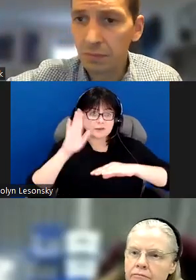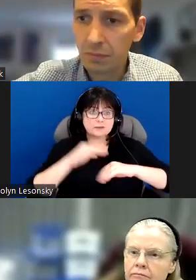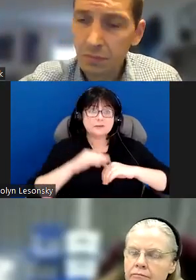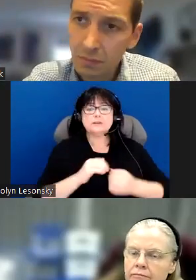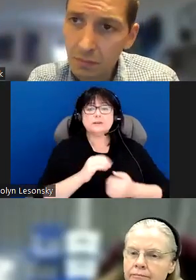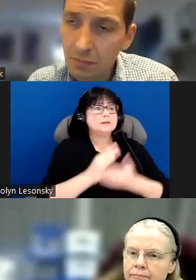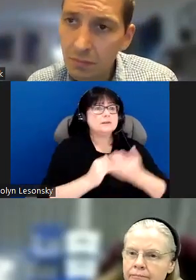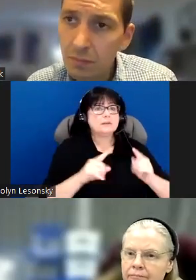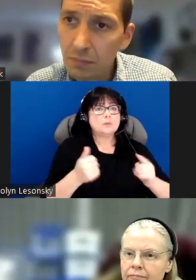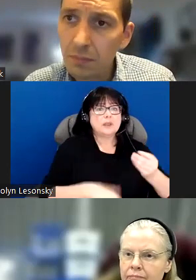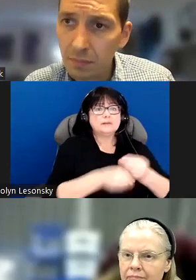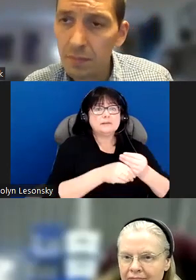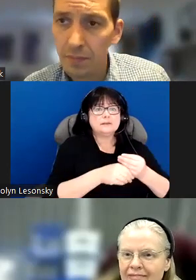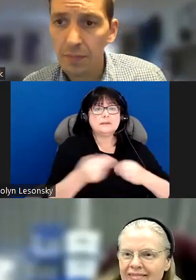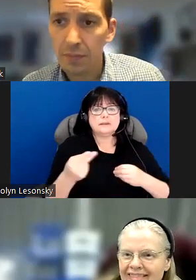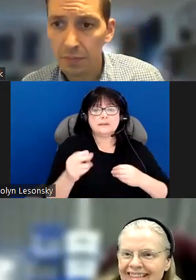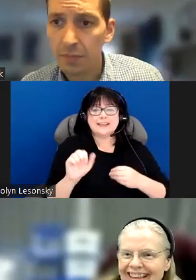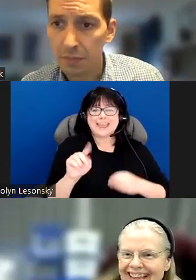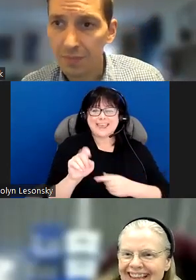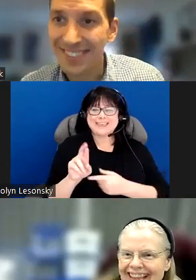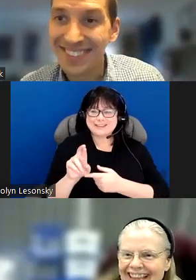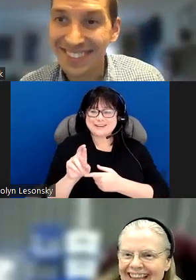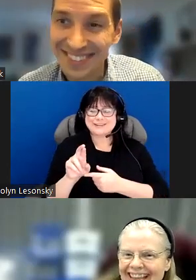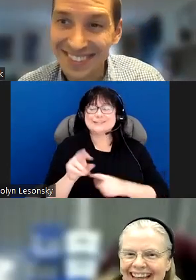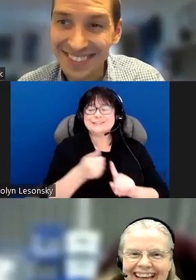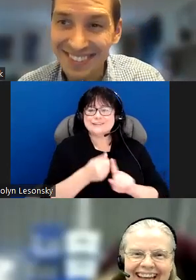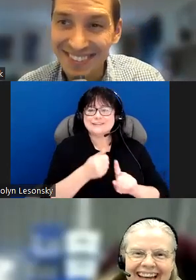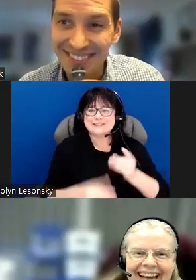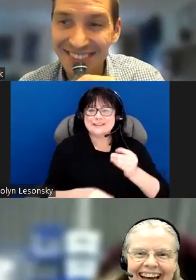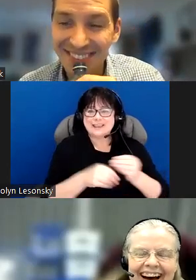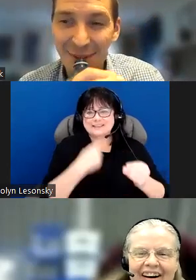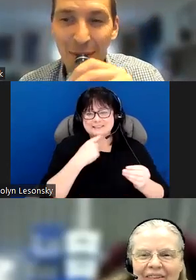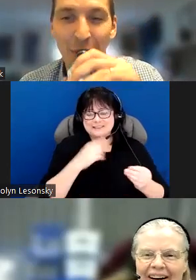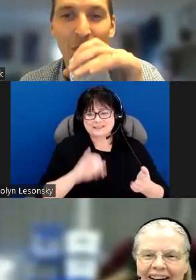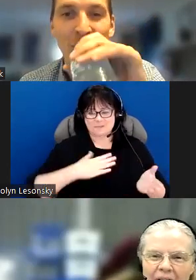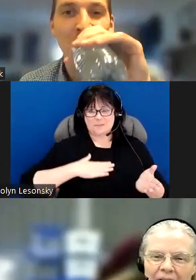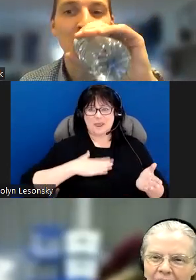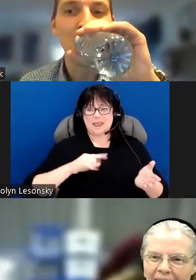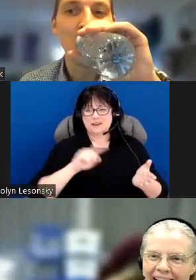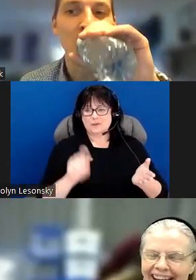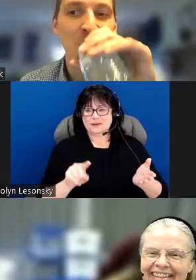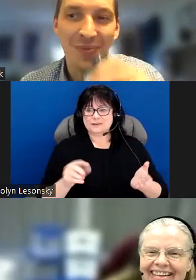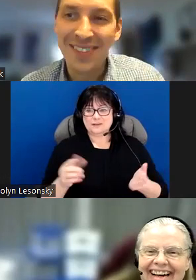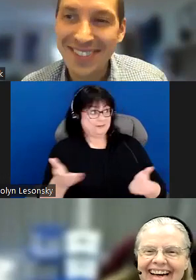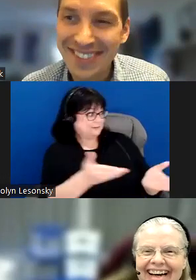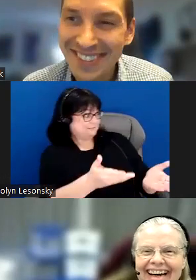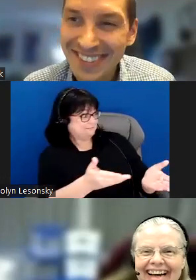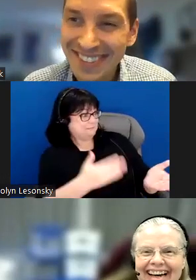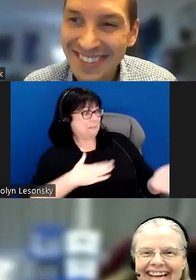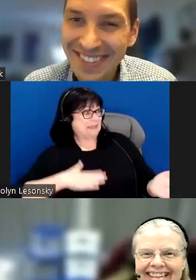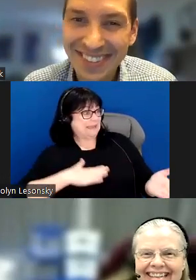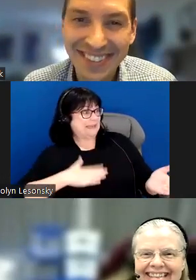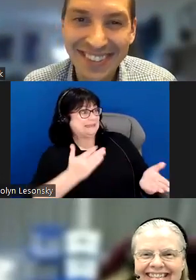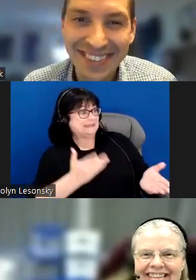usually, sorry, Andrea, I'll just jump in as my question. I might be able to help. Oh, go ahead, Heather.